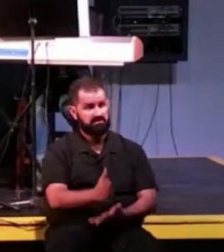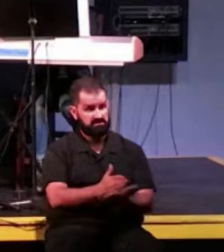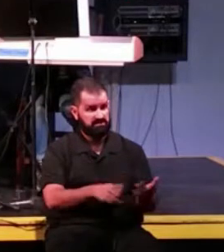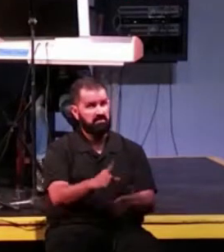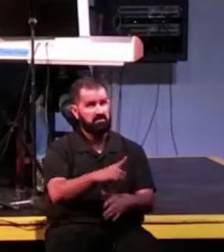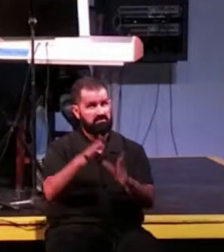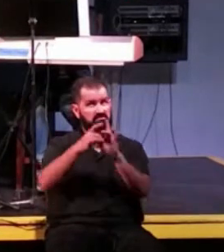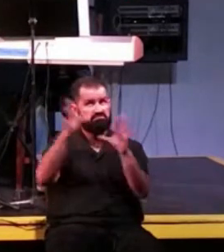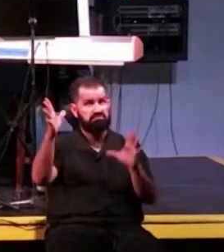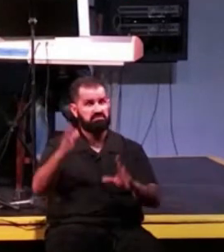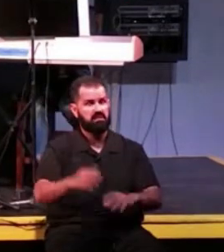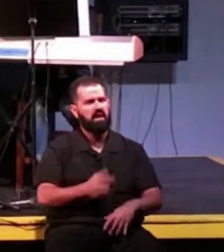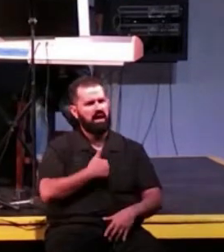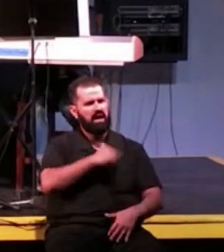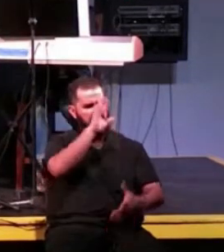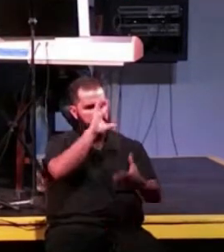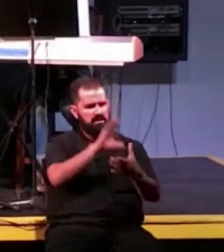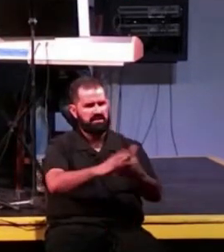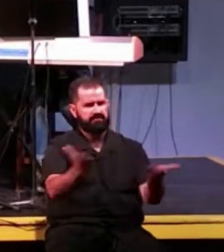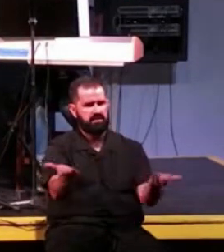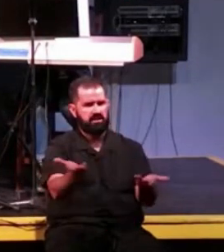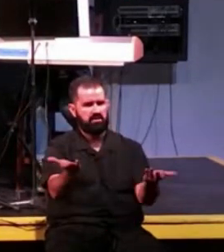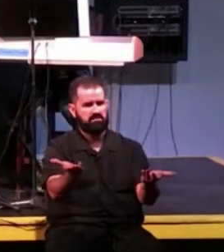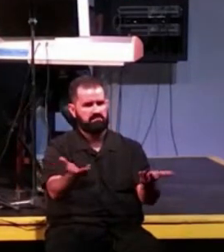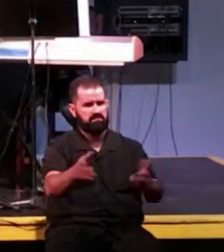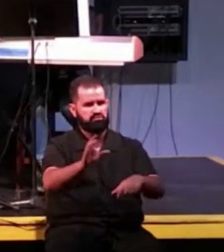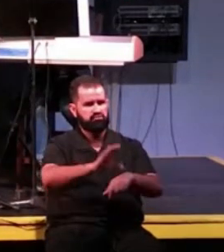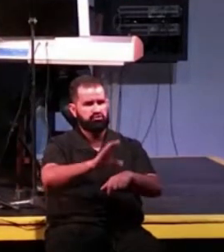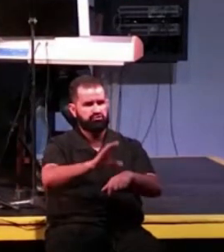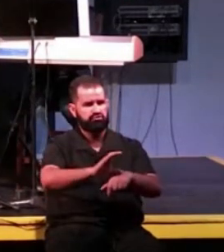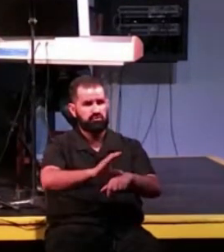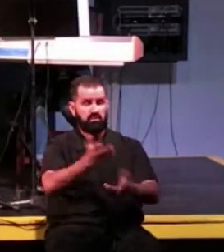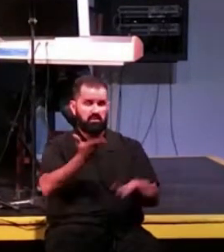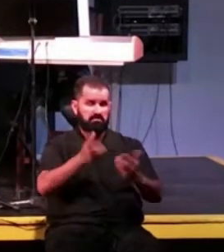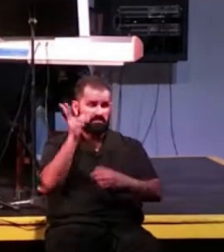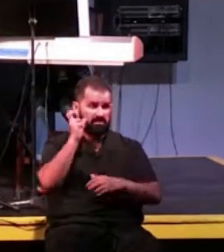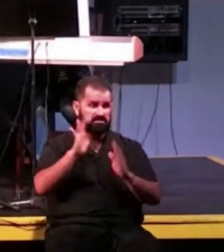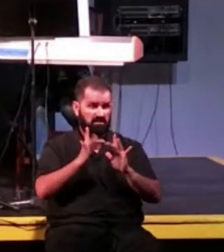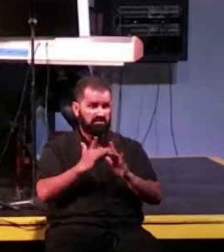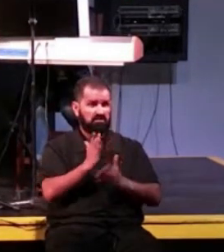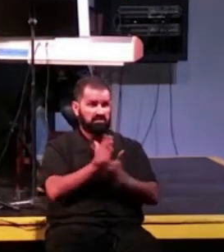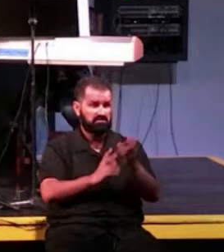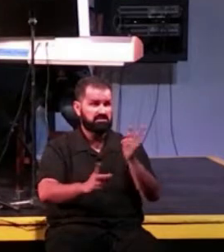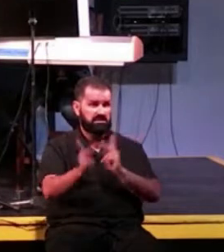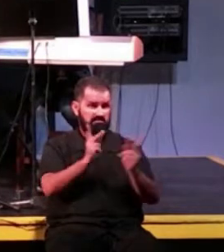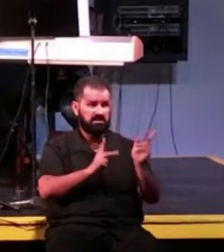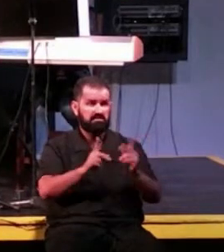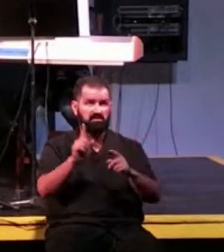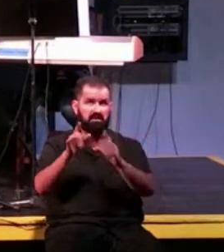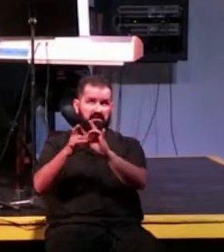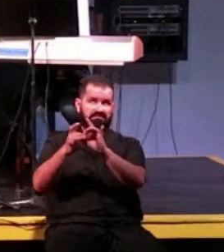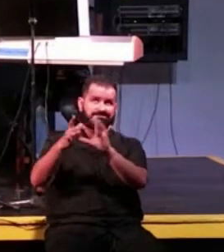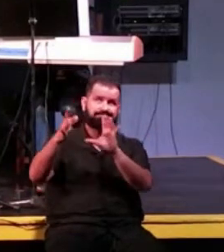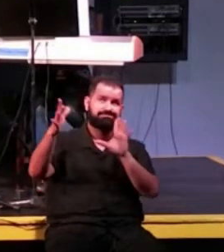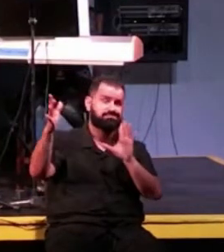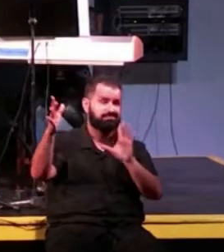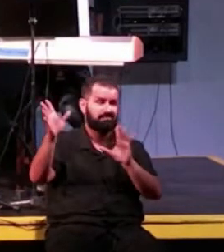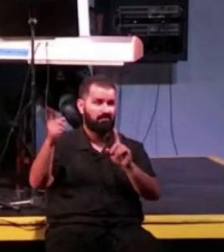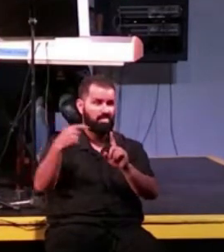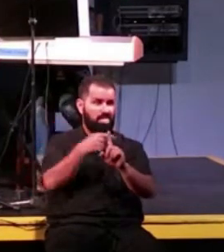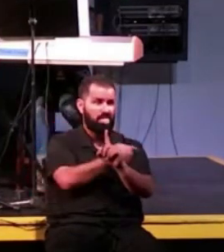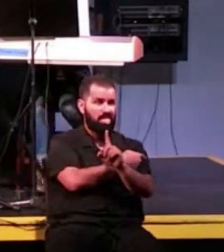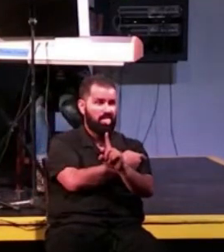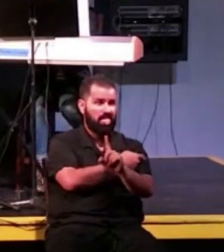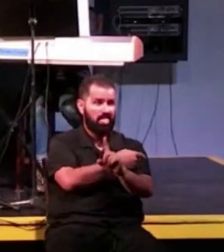I believe in the house of God this morning, or listening online, there are backsliders. There are